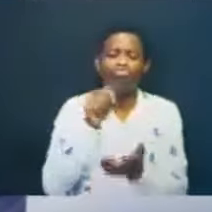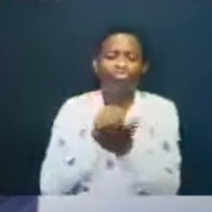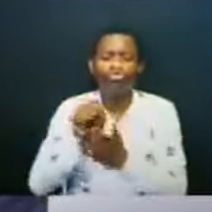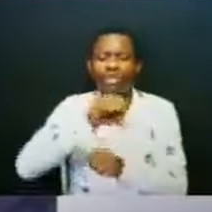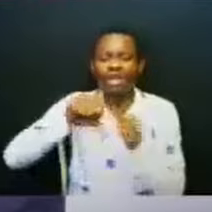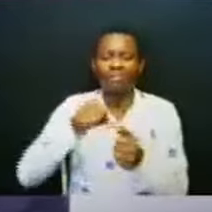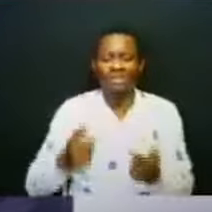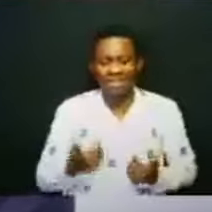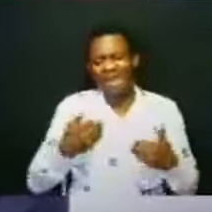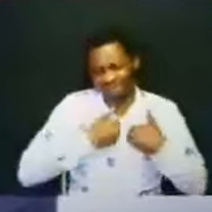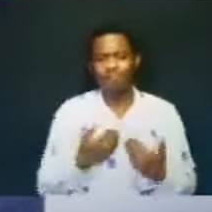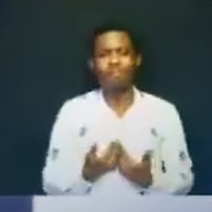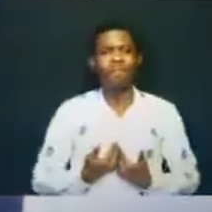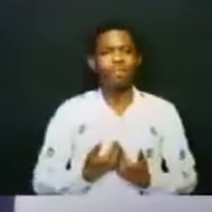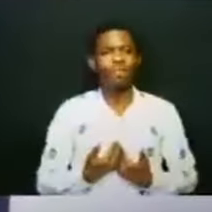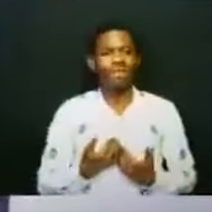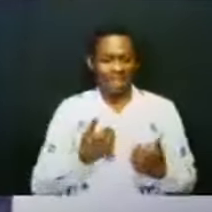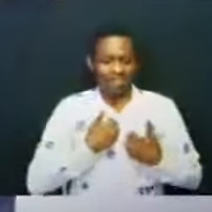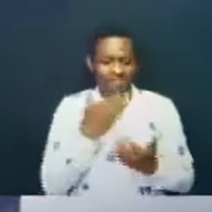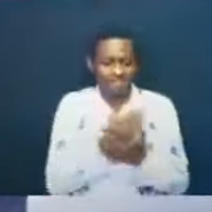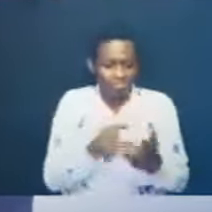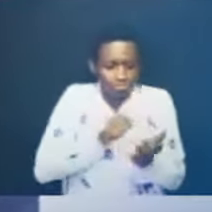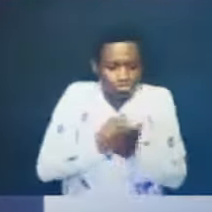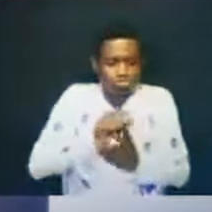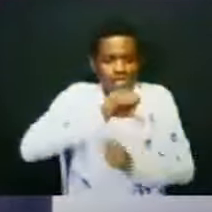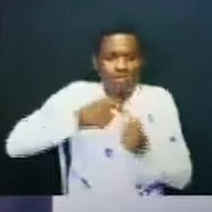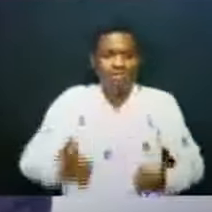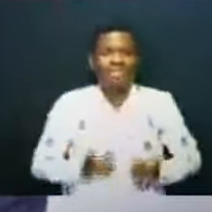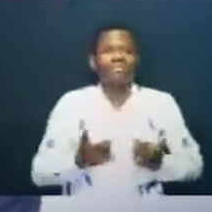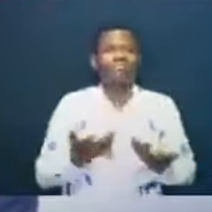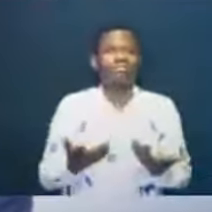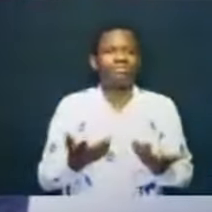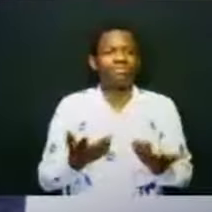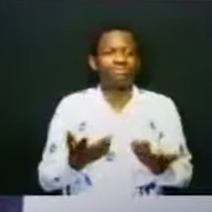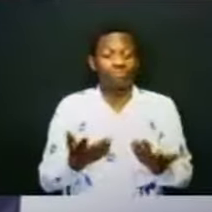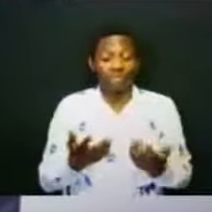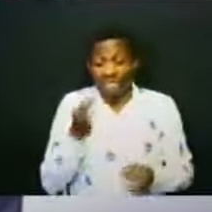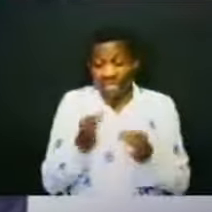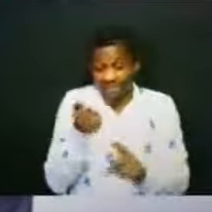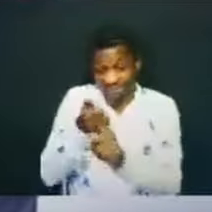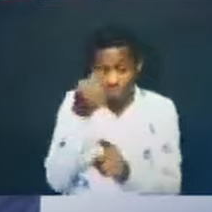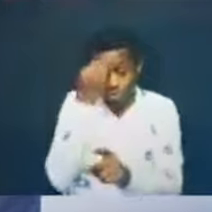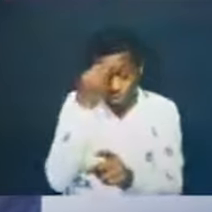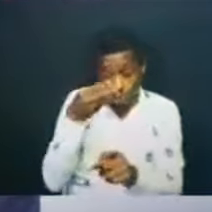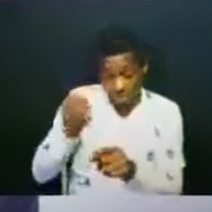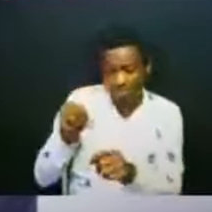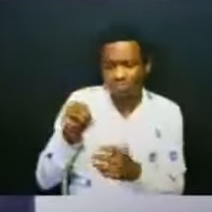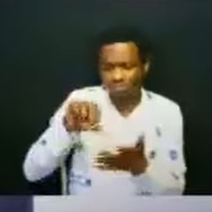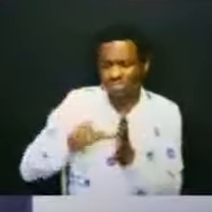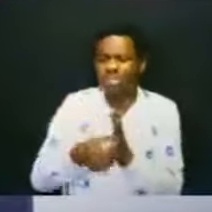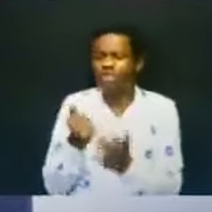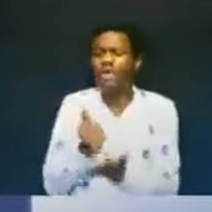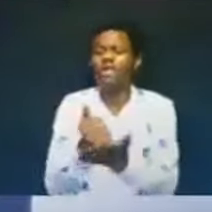No, maybe our brabo moi. They are facts. Is that now when you know them, it will help you have a better